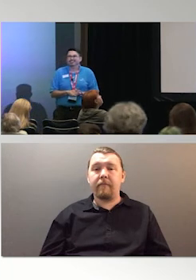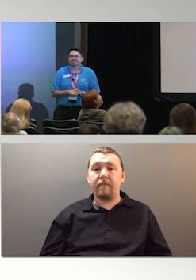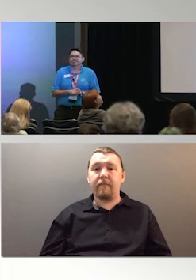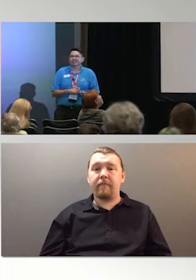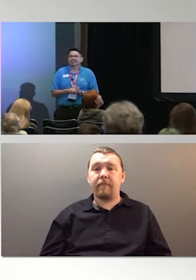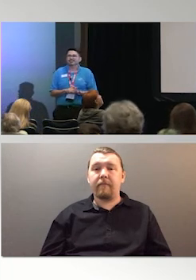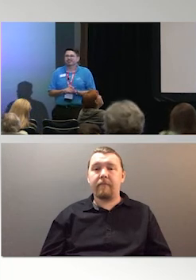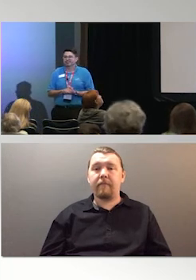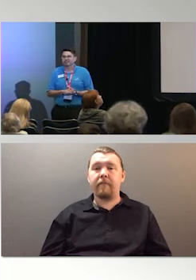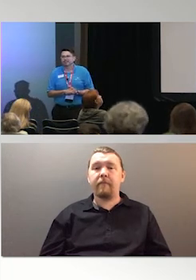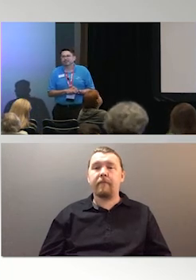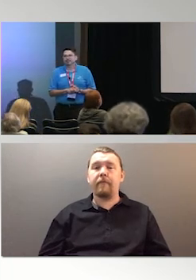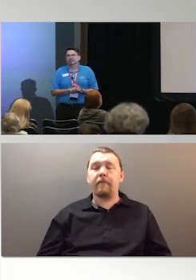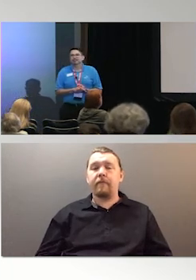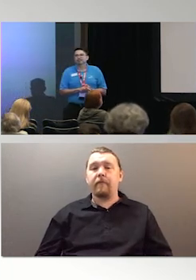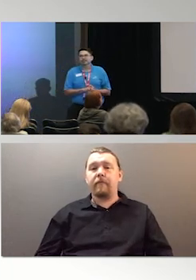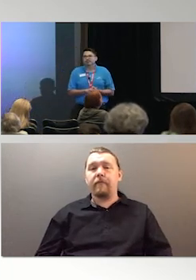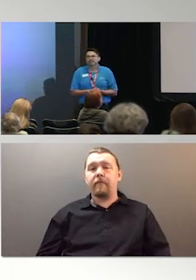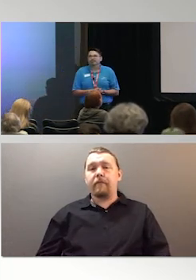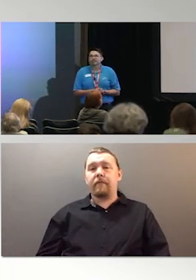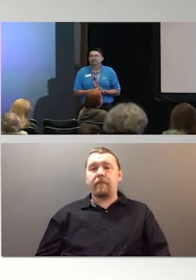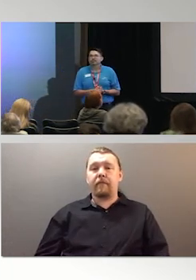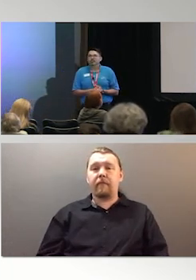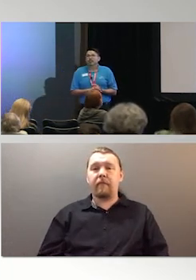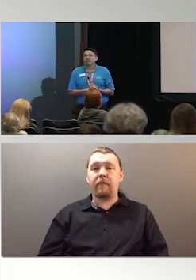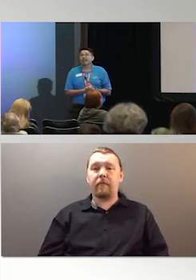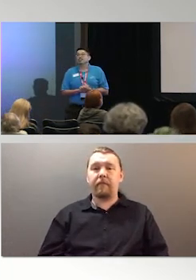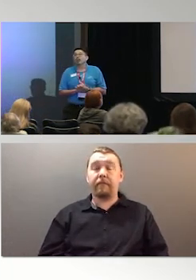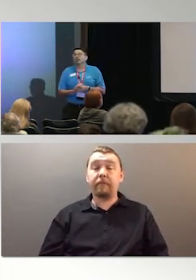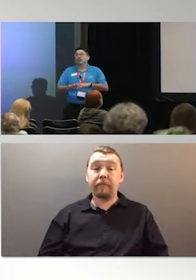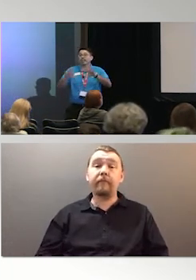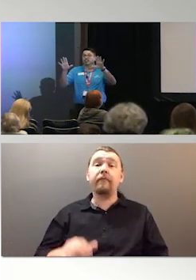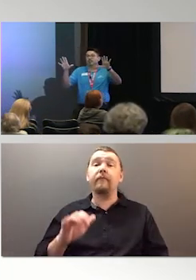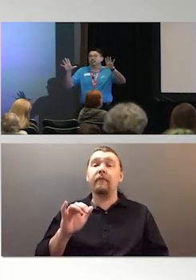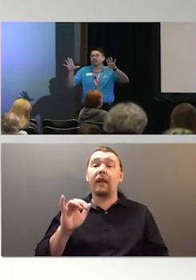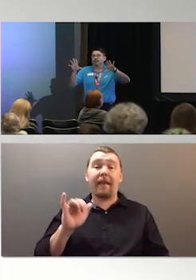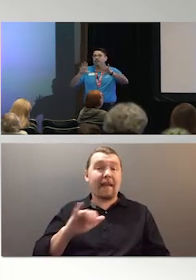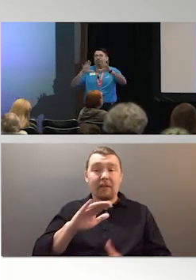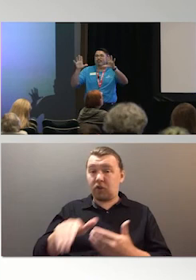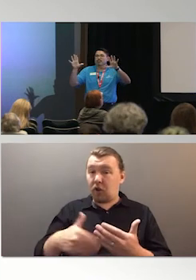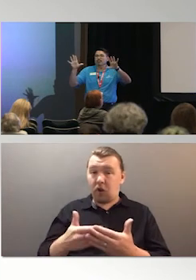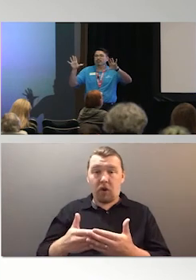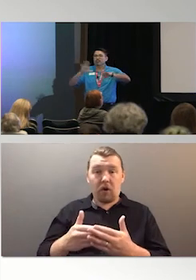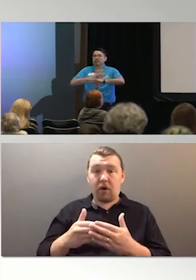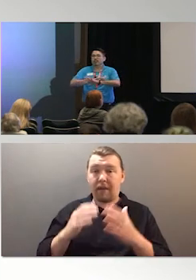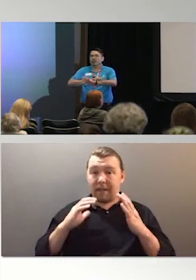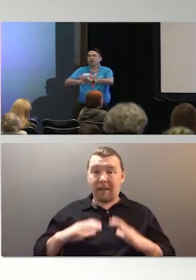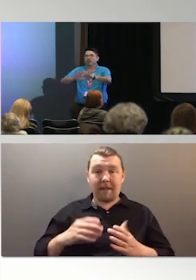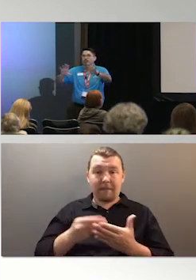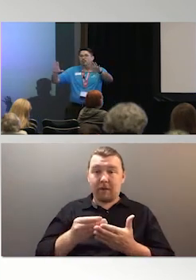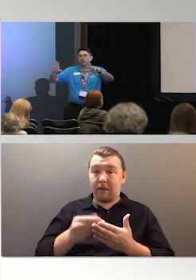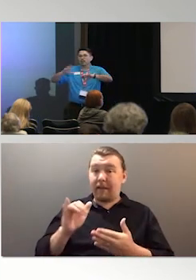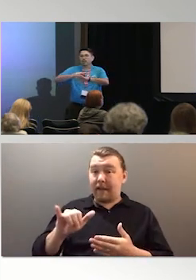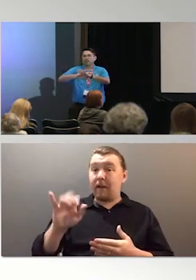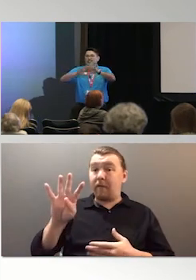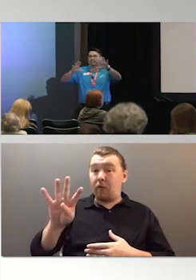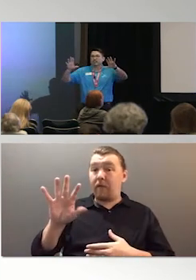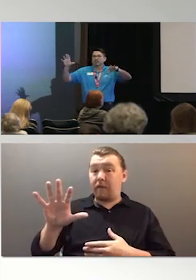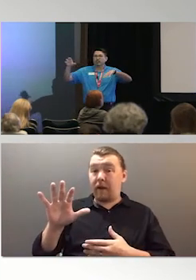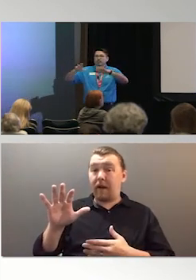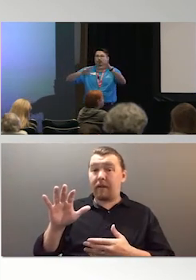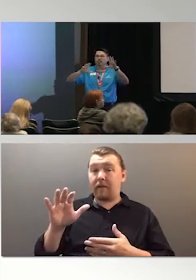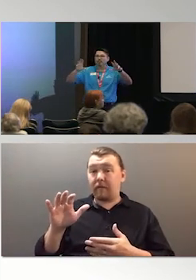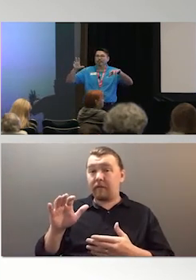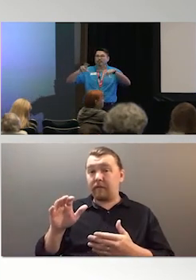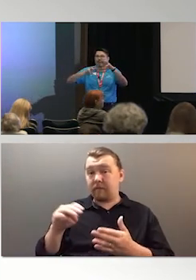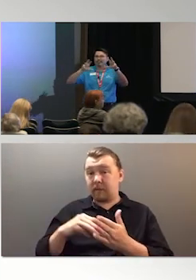So do the clients get anything? That's all the clients' money. That $45 million is all those